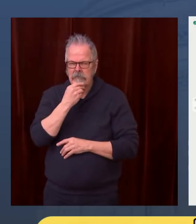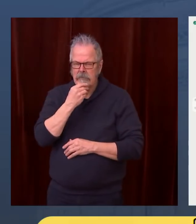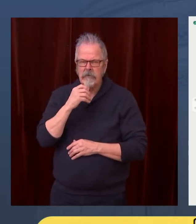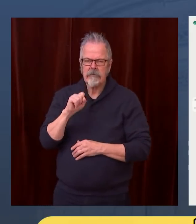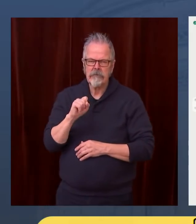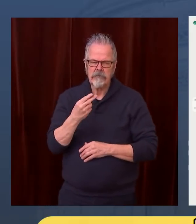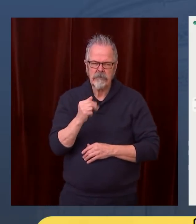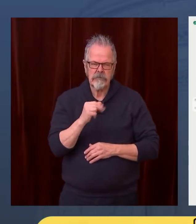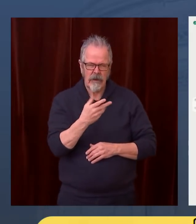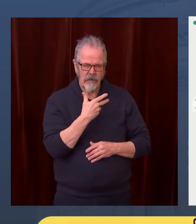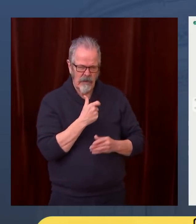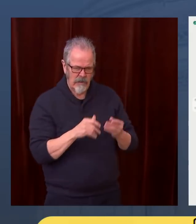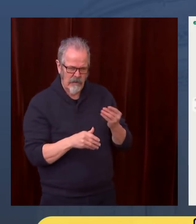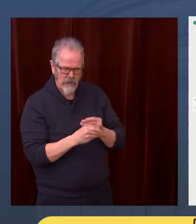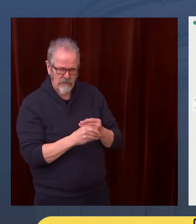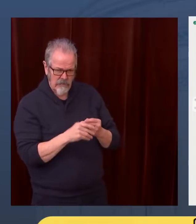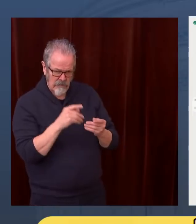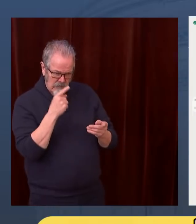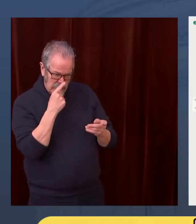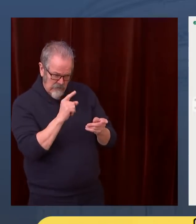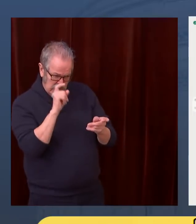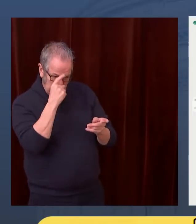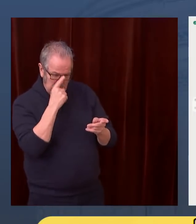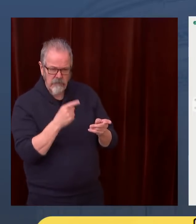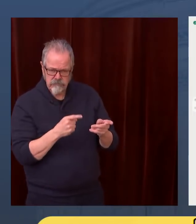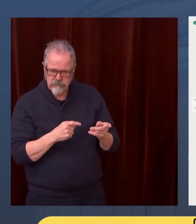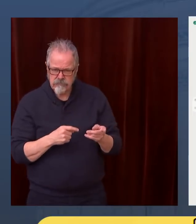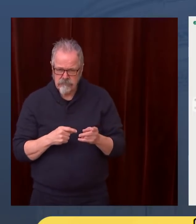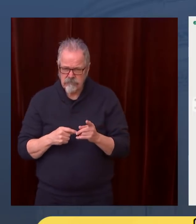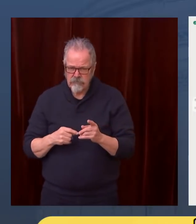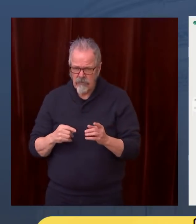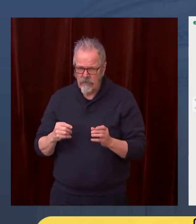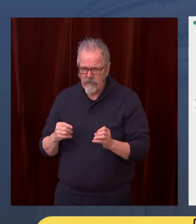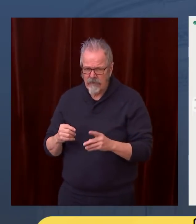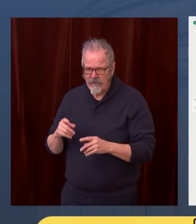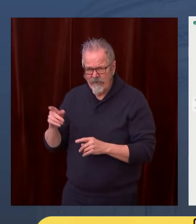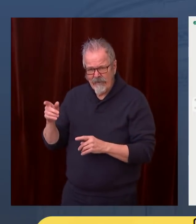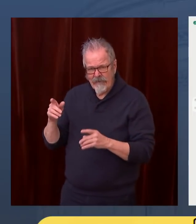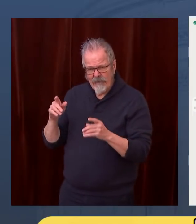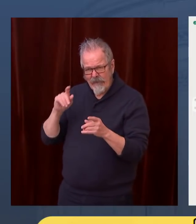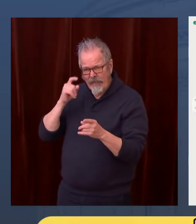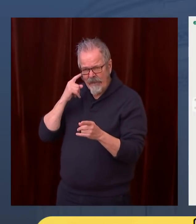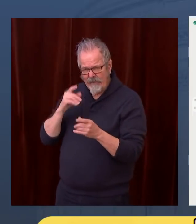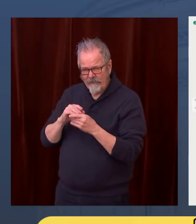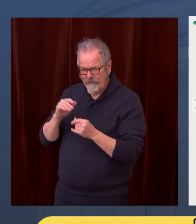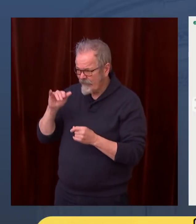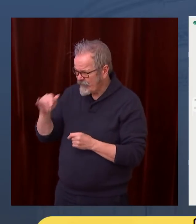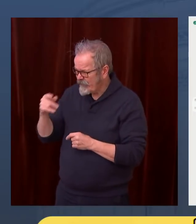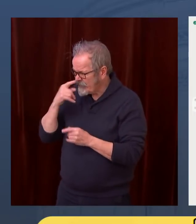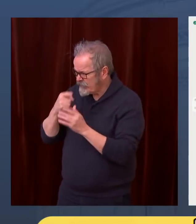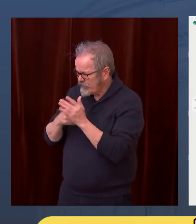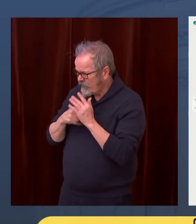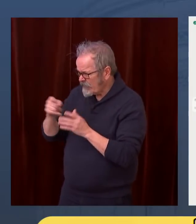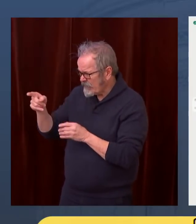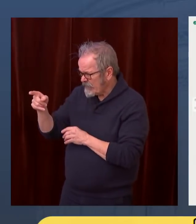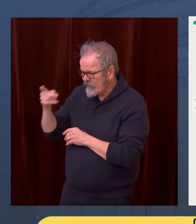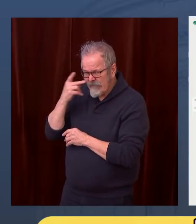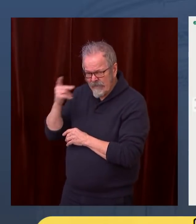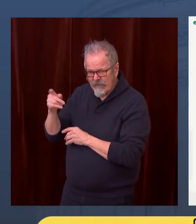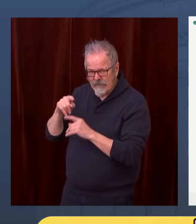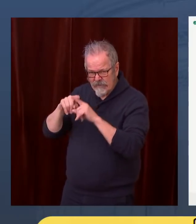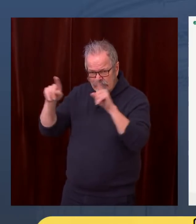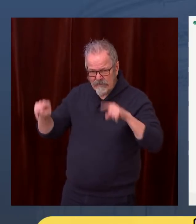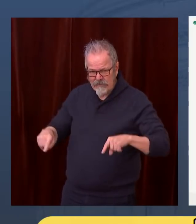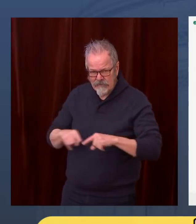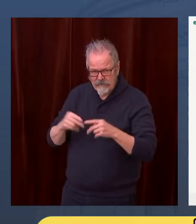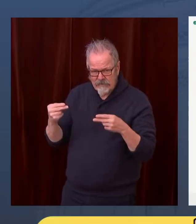quick things. One is that, you know, it's a summation of information. This is the key one that we're watching, but it's also the